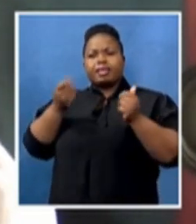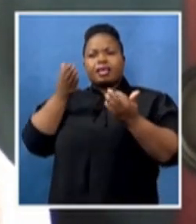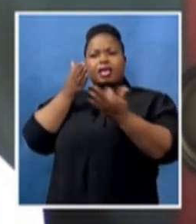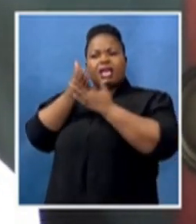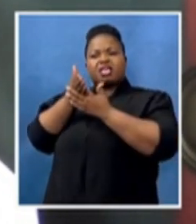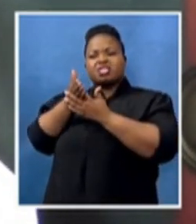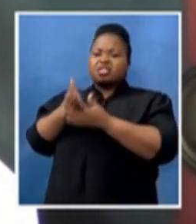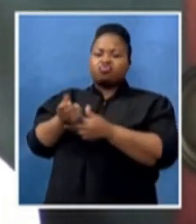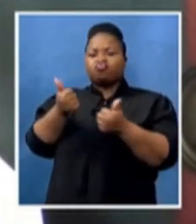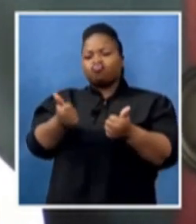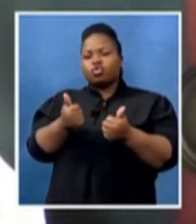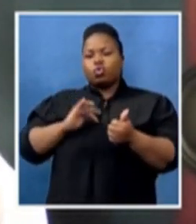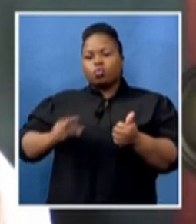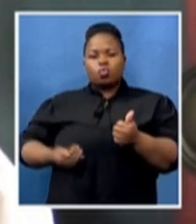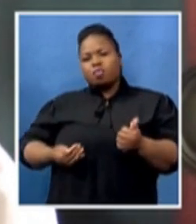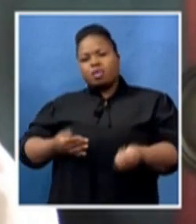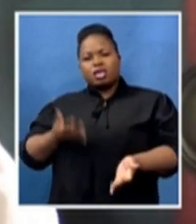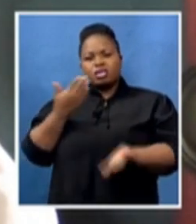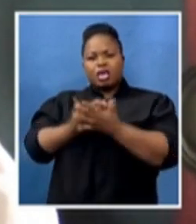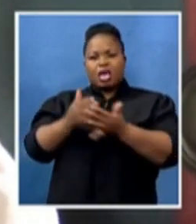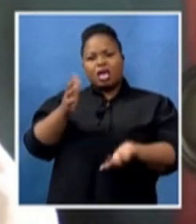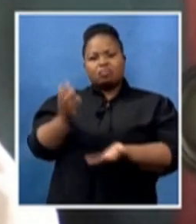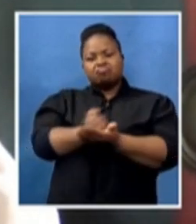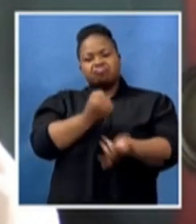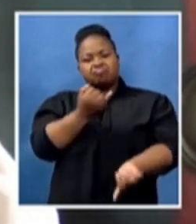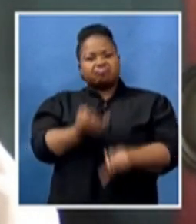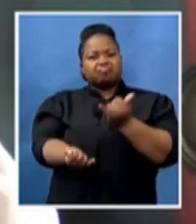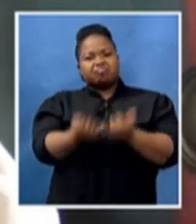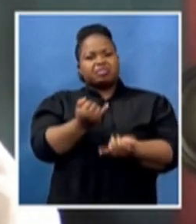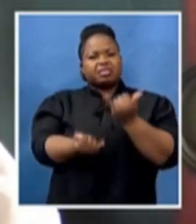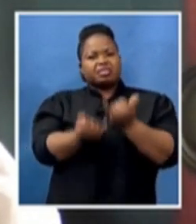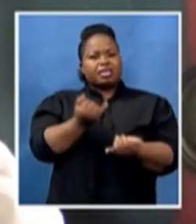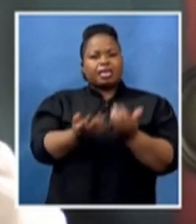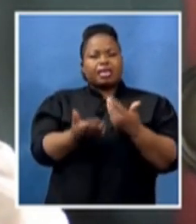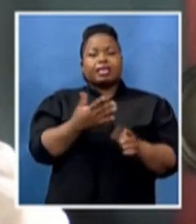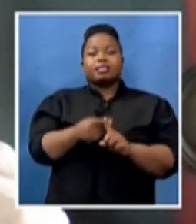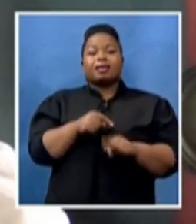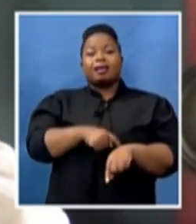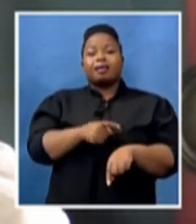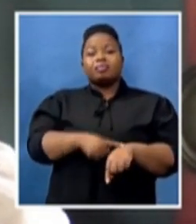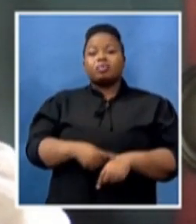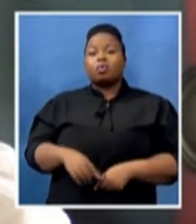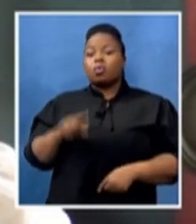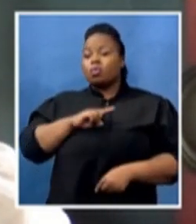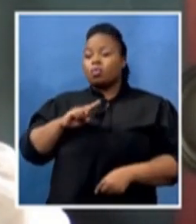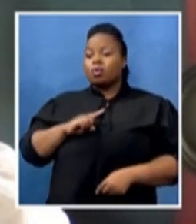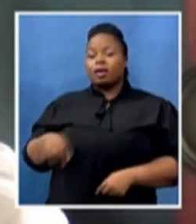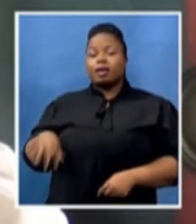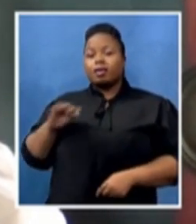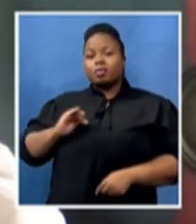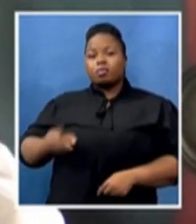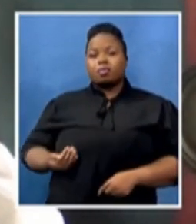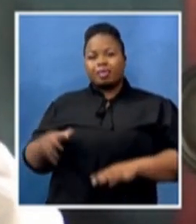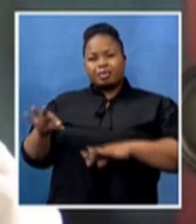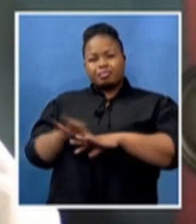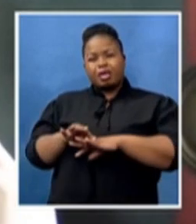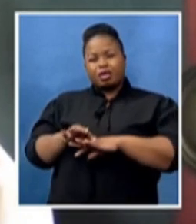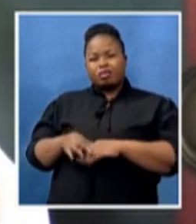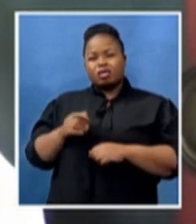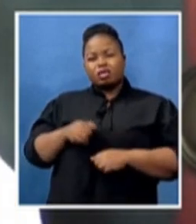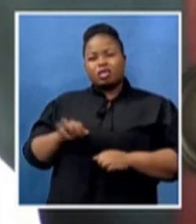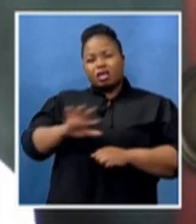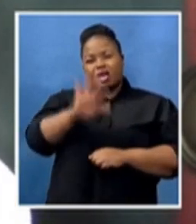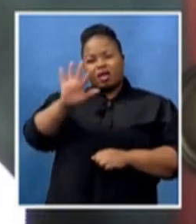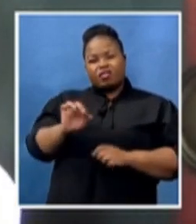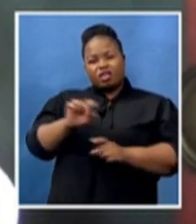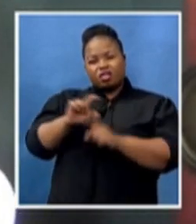African countries, the sexuality of married women is understood to be in the realm of control of their husbands.